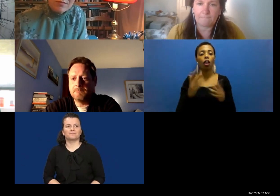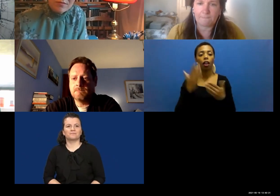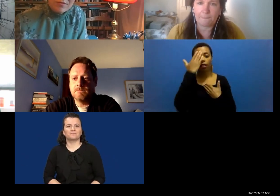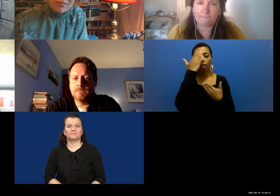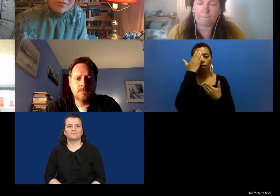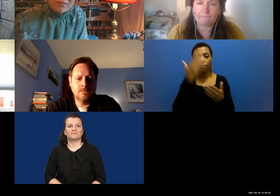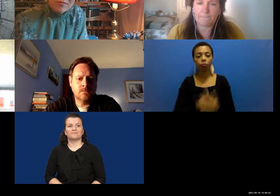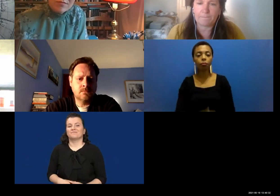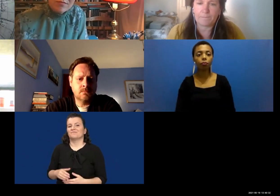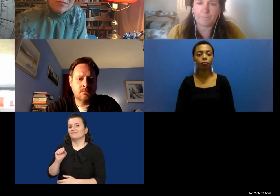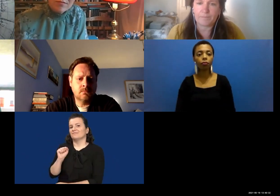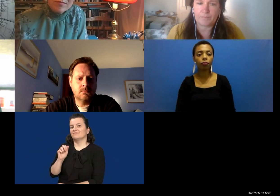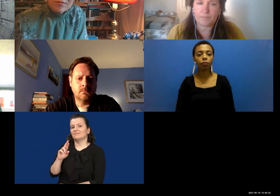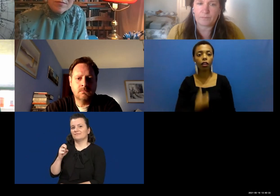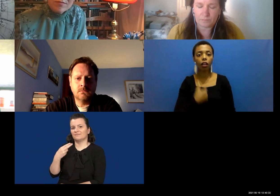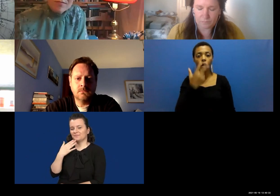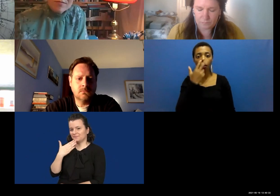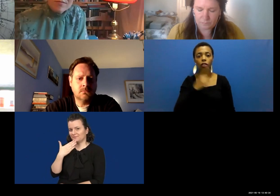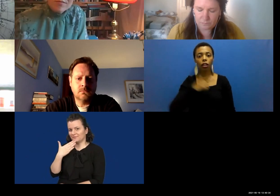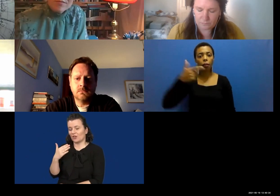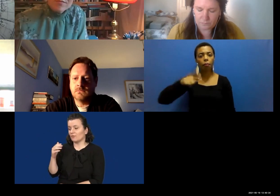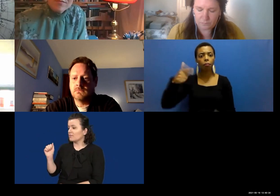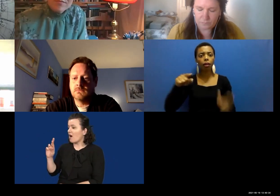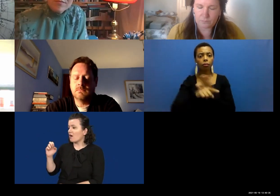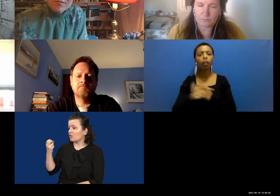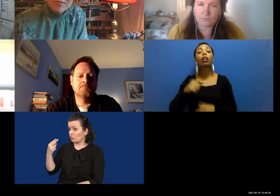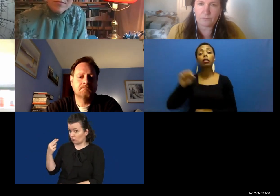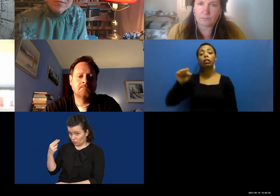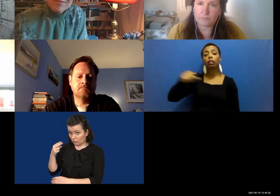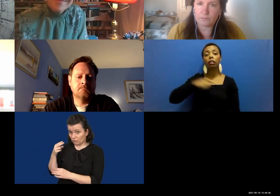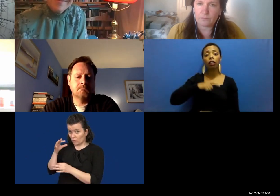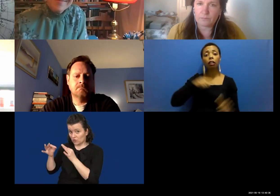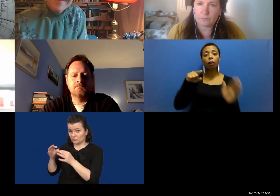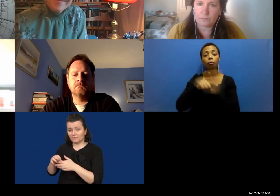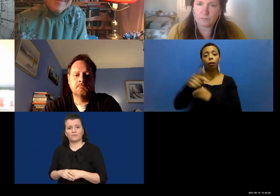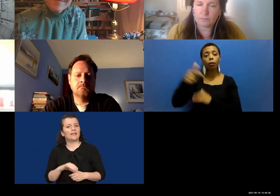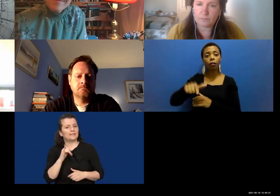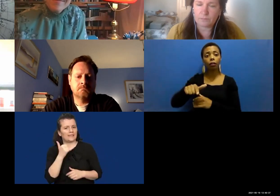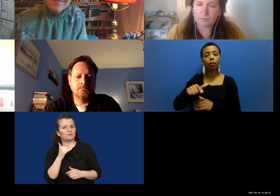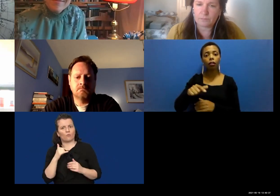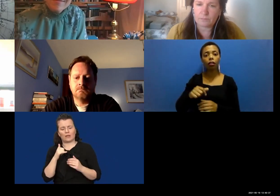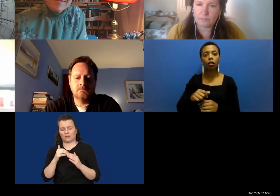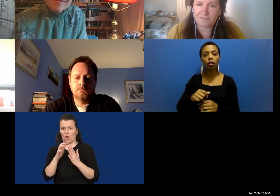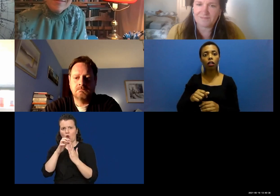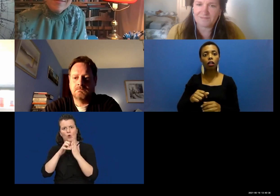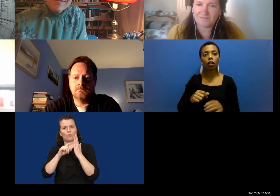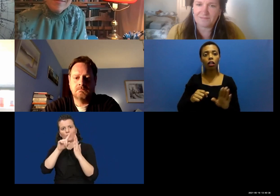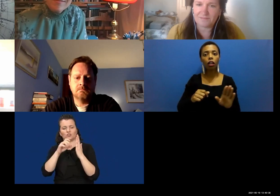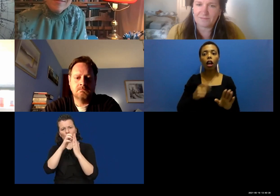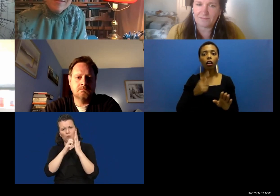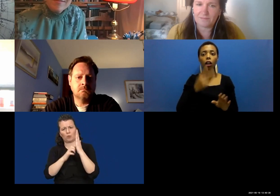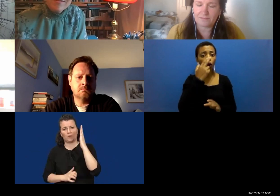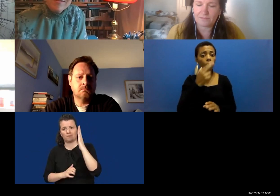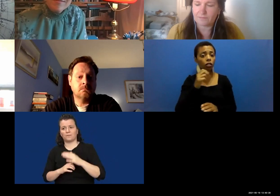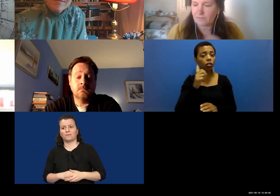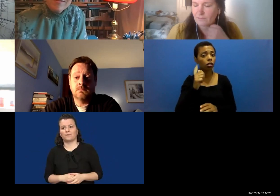Arthur, are there any more questions? Yes, there's one question. It's a long question, so I'm trying to simplify it. Actually, Arthur, I think Yes. Jonathan